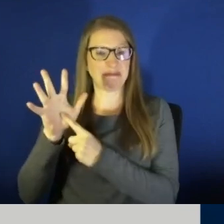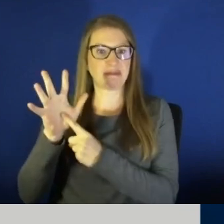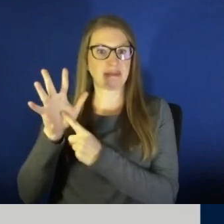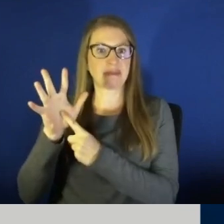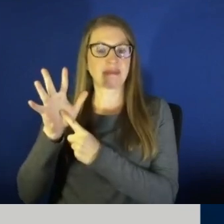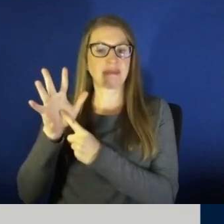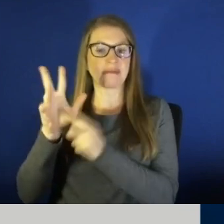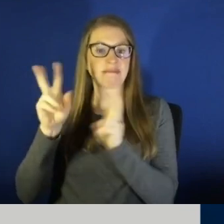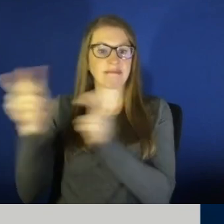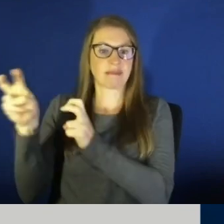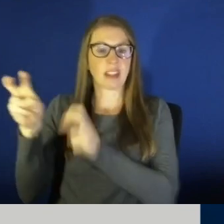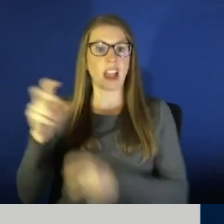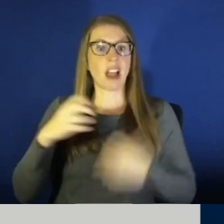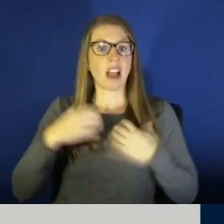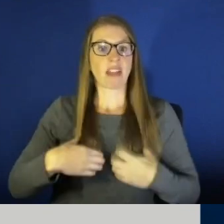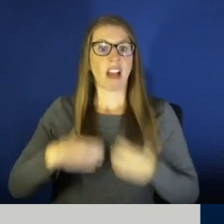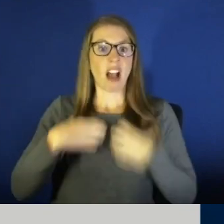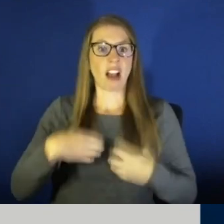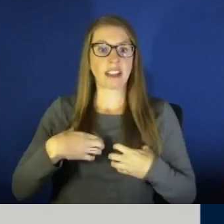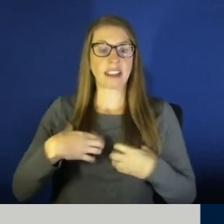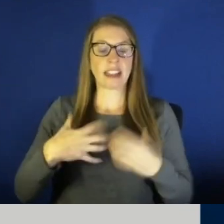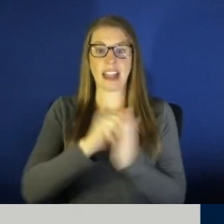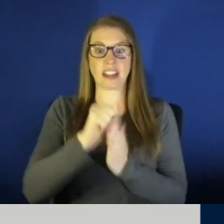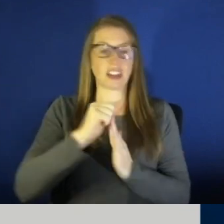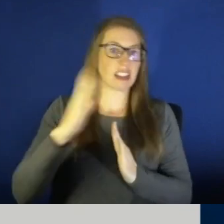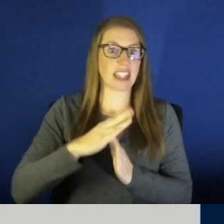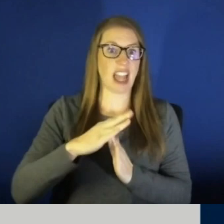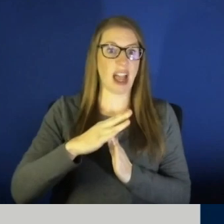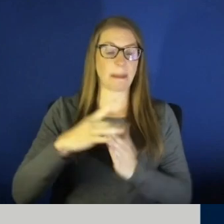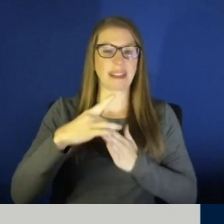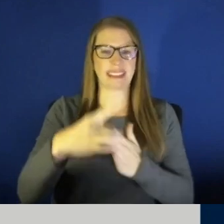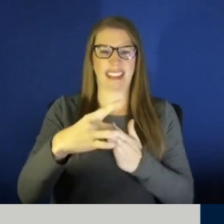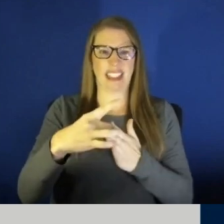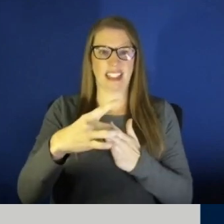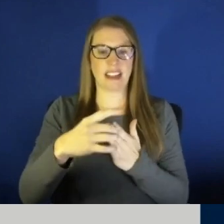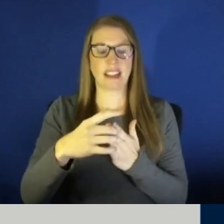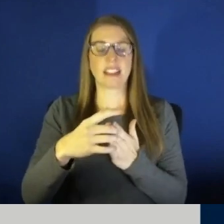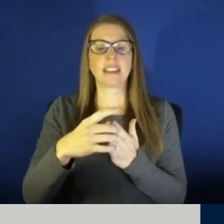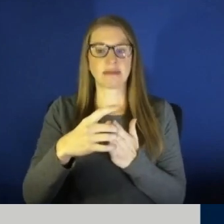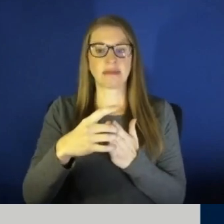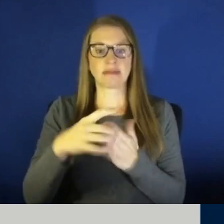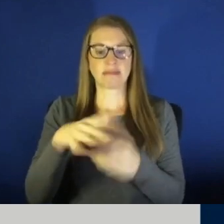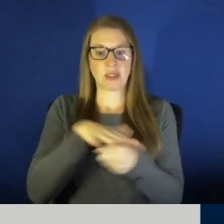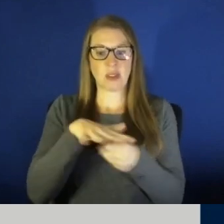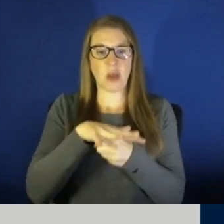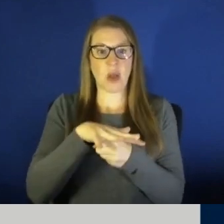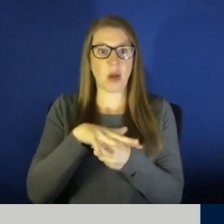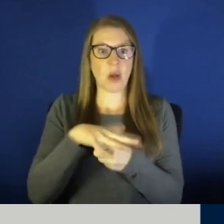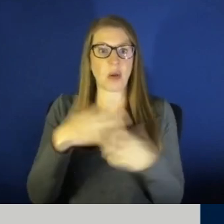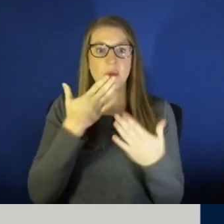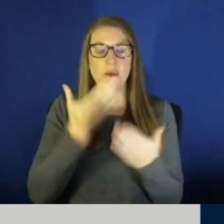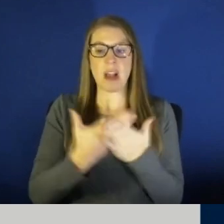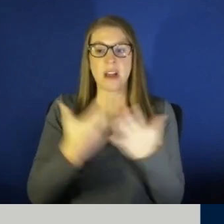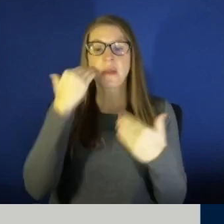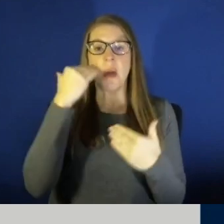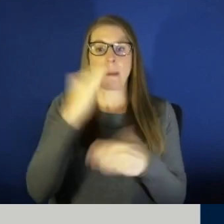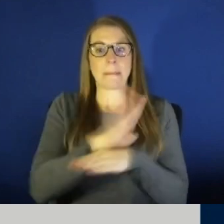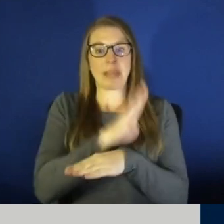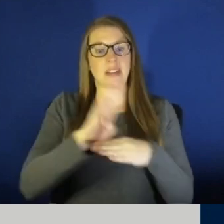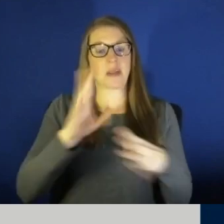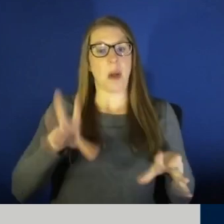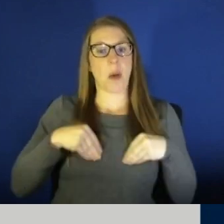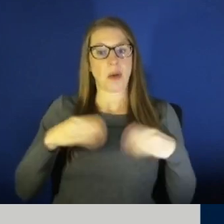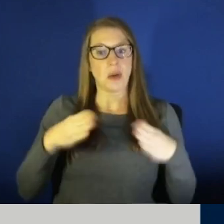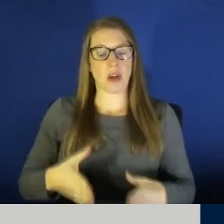lung cancer, but it is a leading factor. A local, well-known business owner shares his story of kicking the habit and why